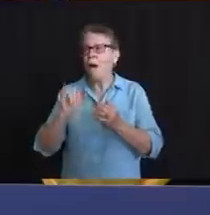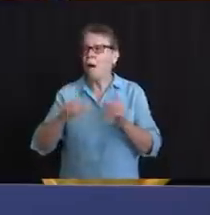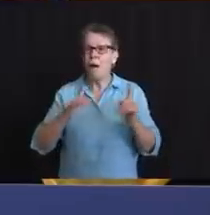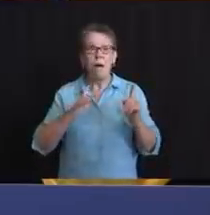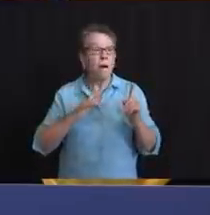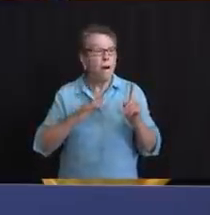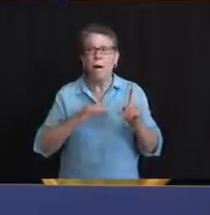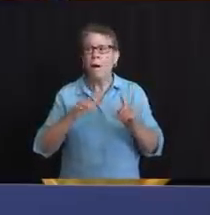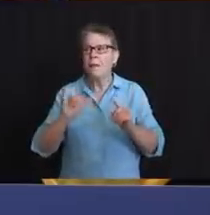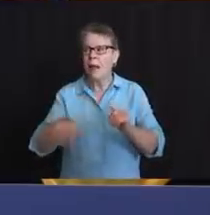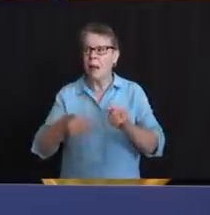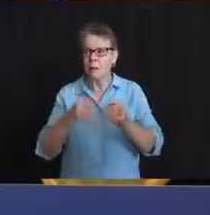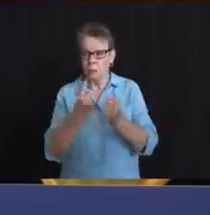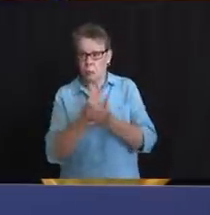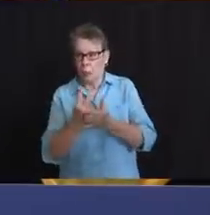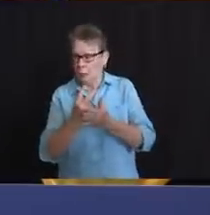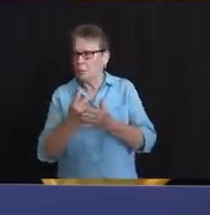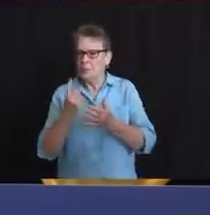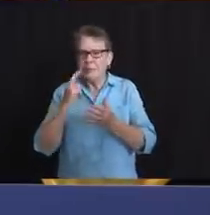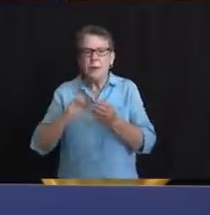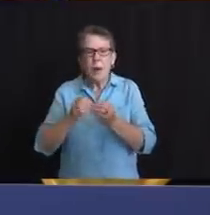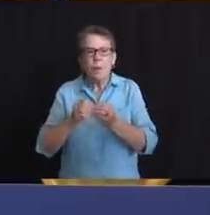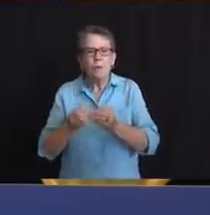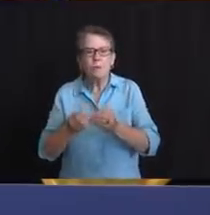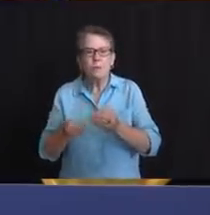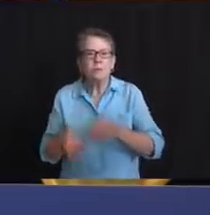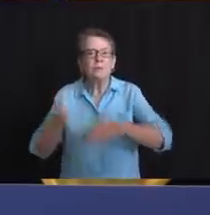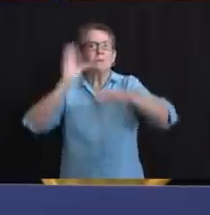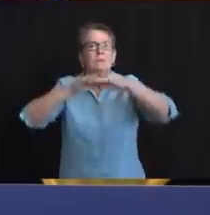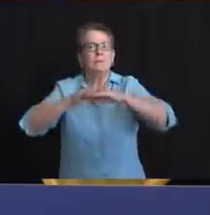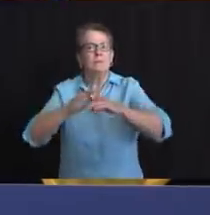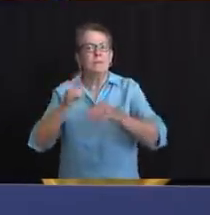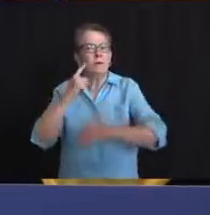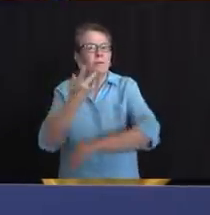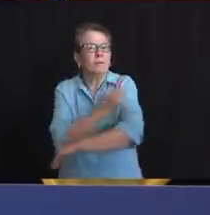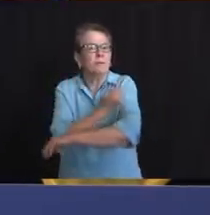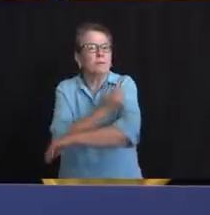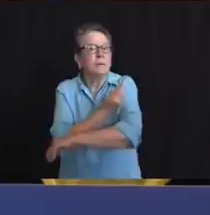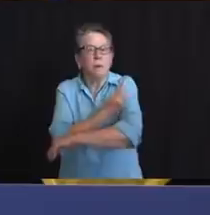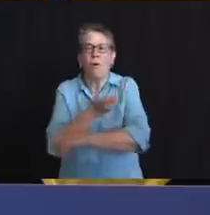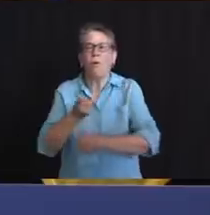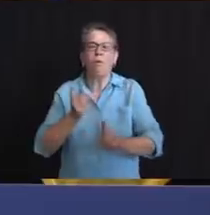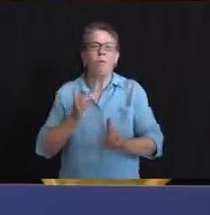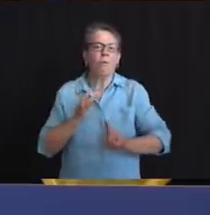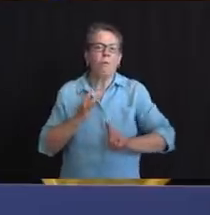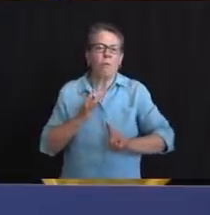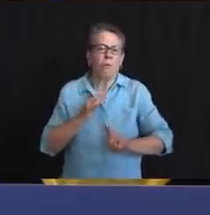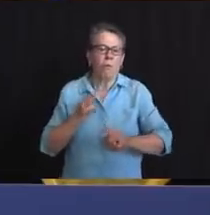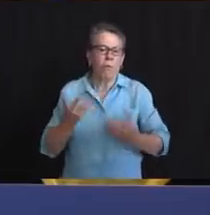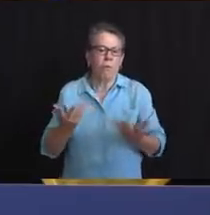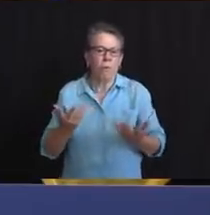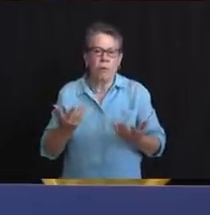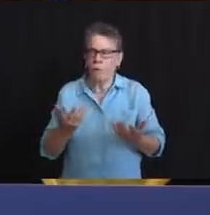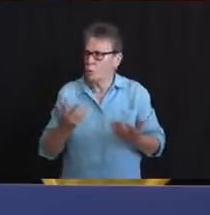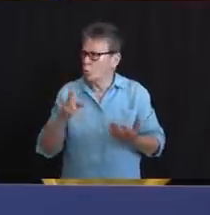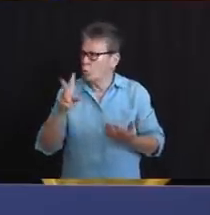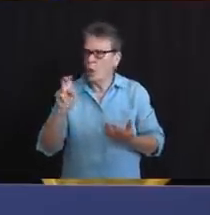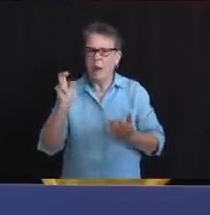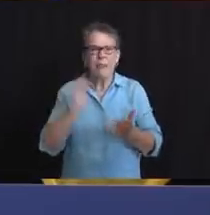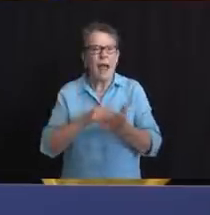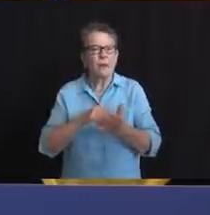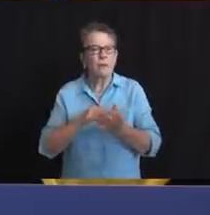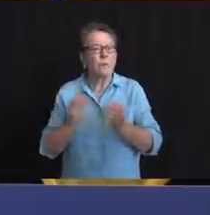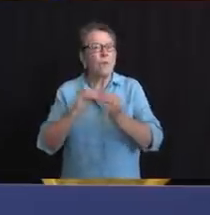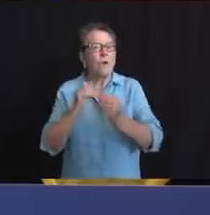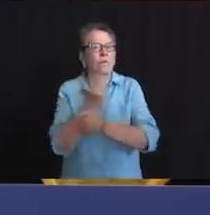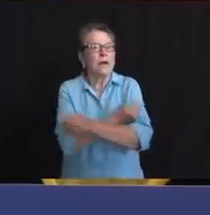Viral numbers coming. I mentioned this earlier. Hospitalizations. You pick whichever ones. And by the way, in fairness to the CDC,